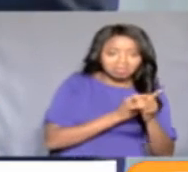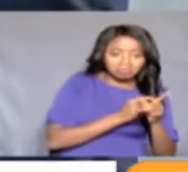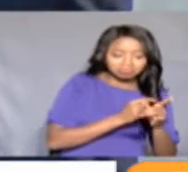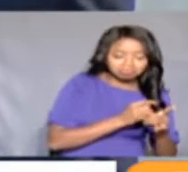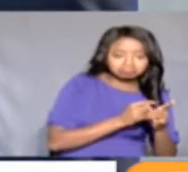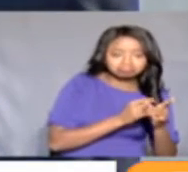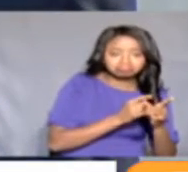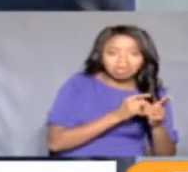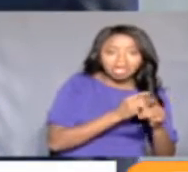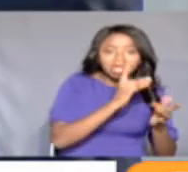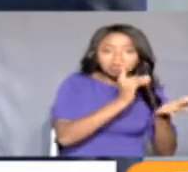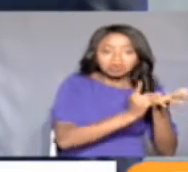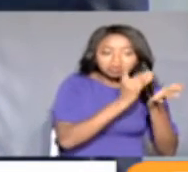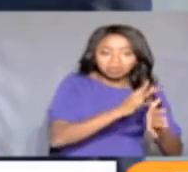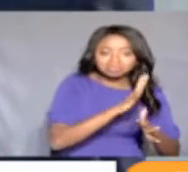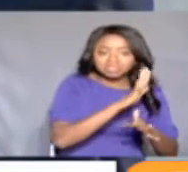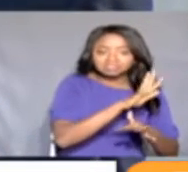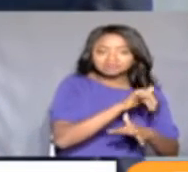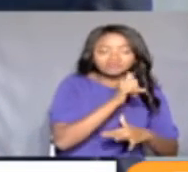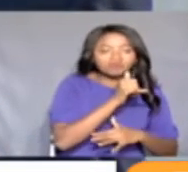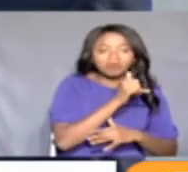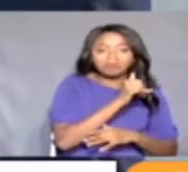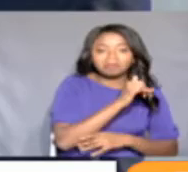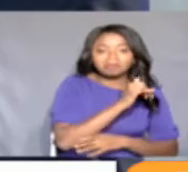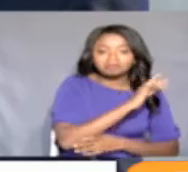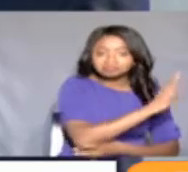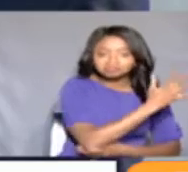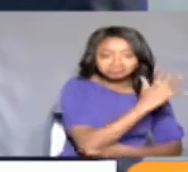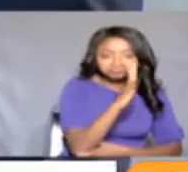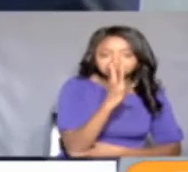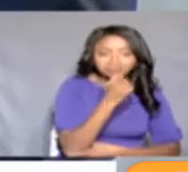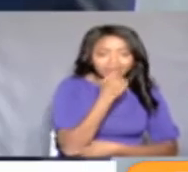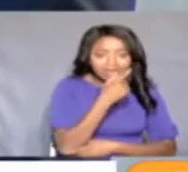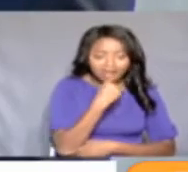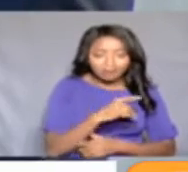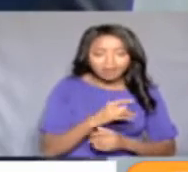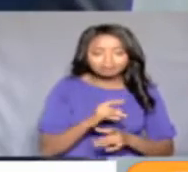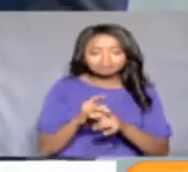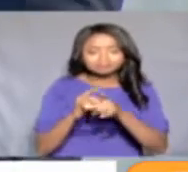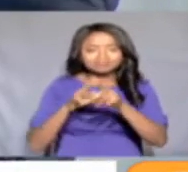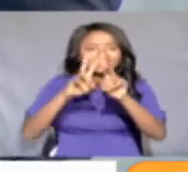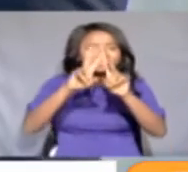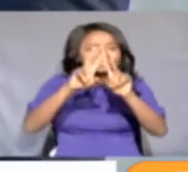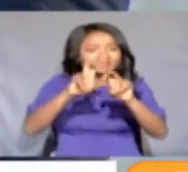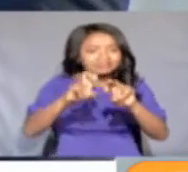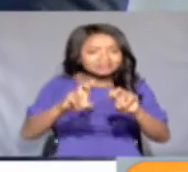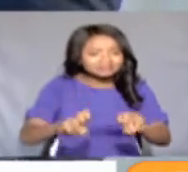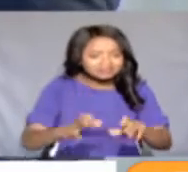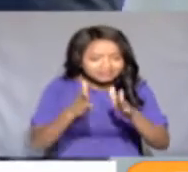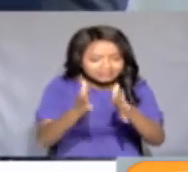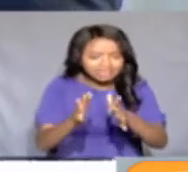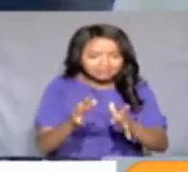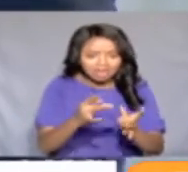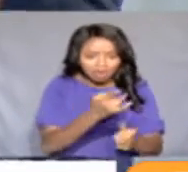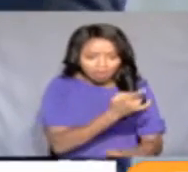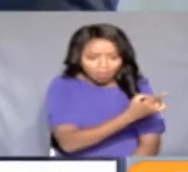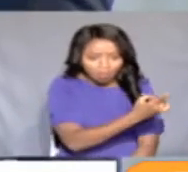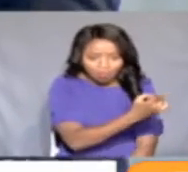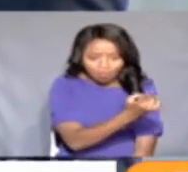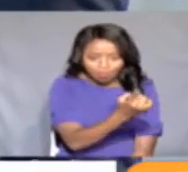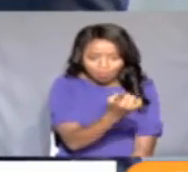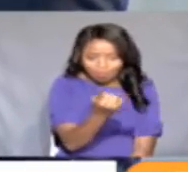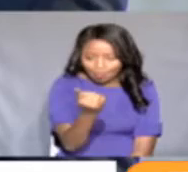complementary researchers like Kemri, pharmacology, And also a